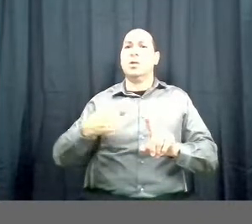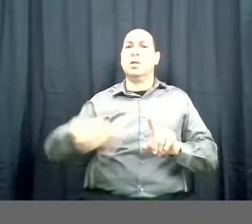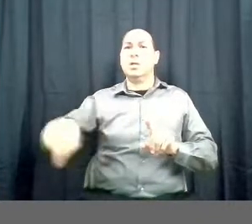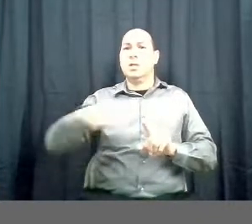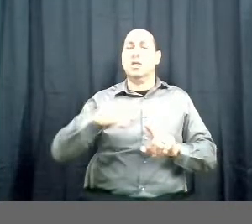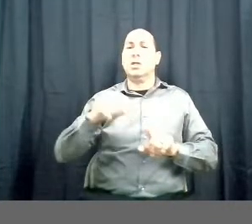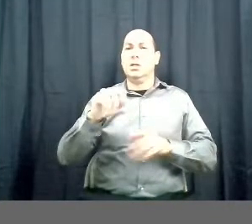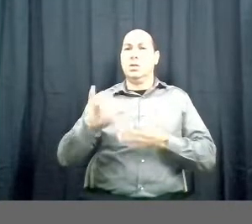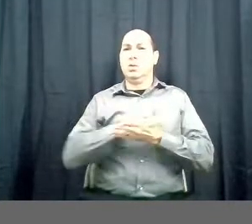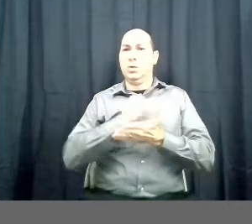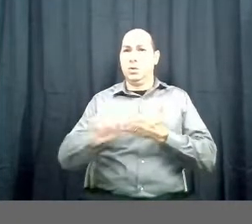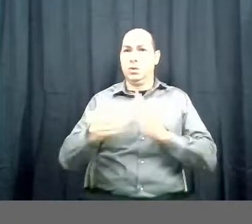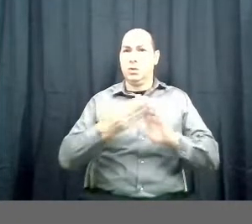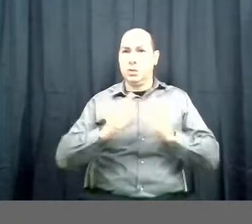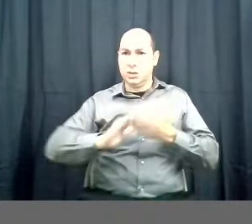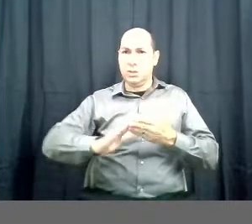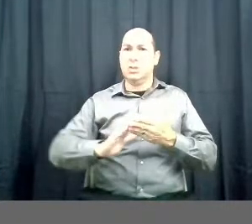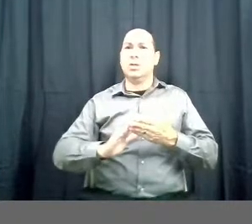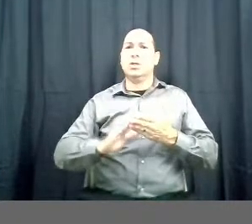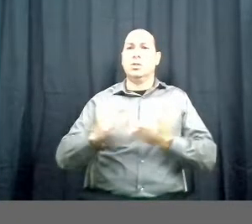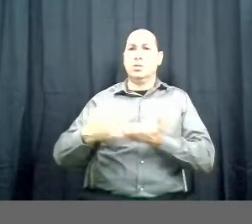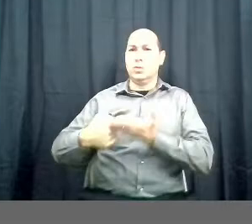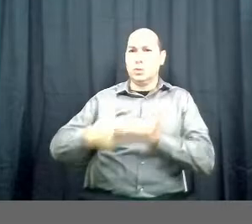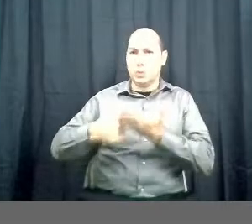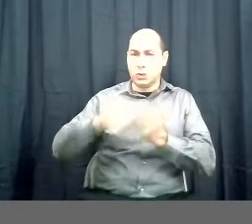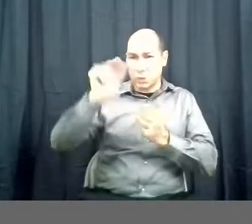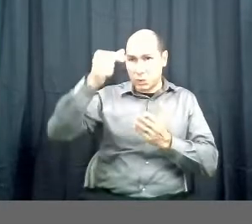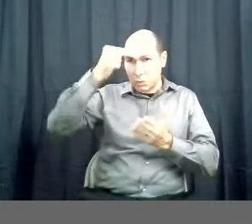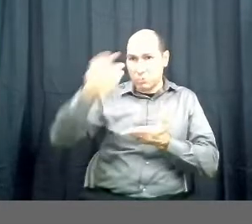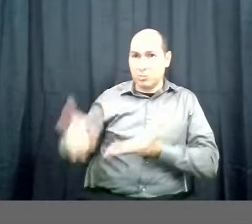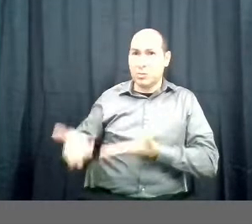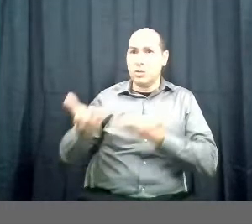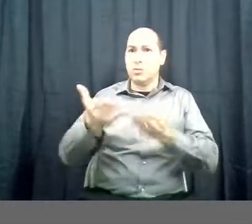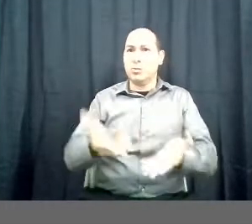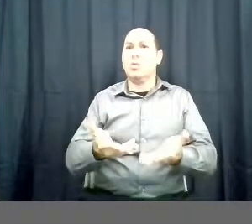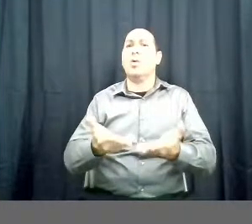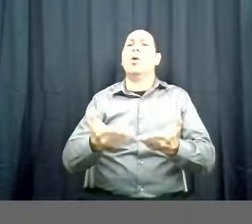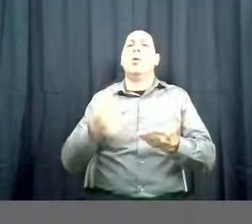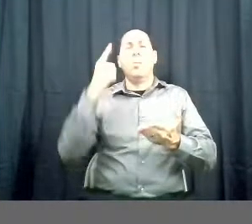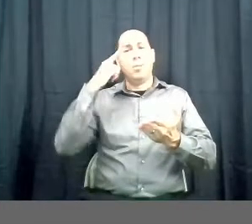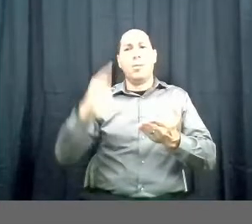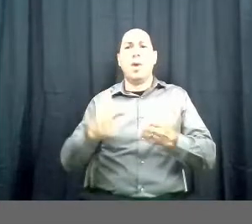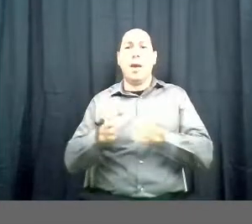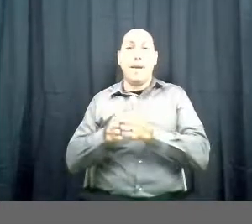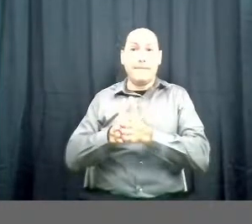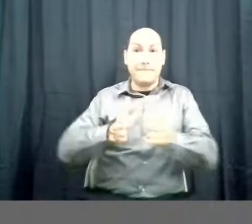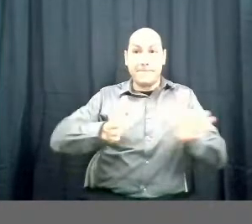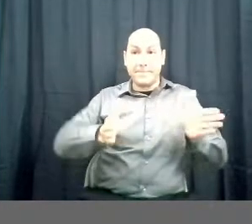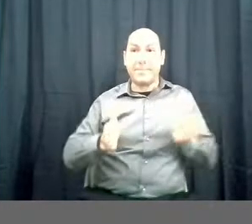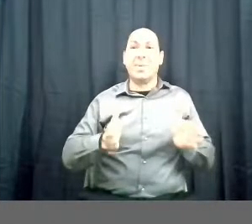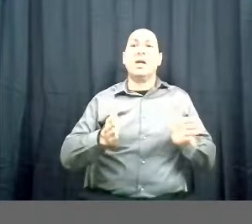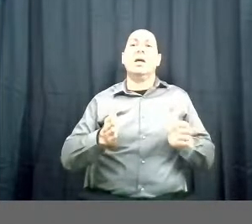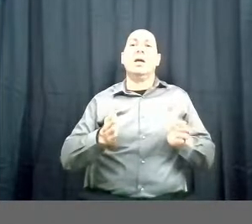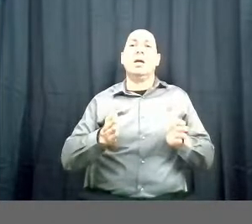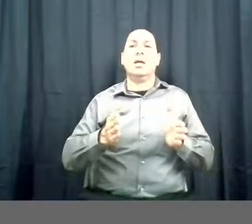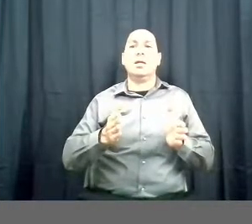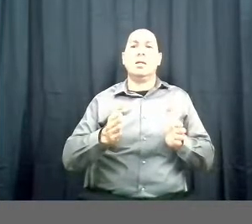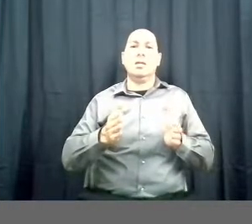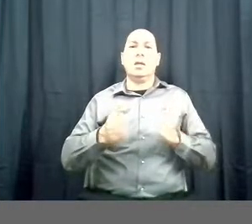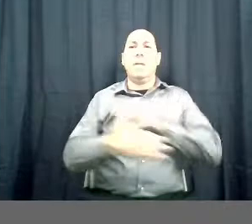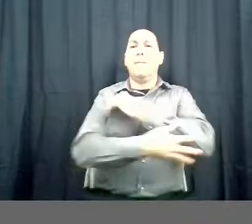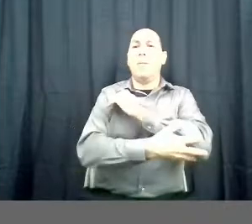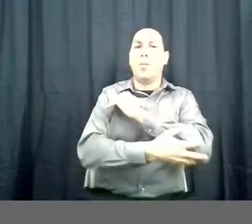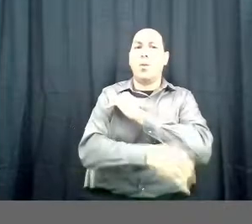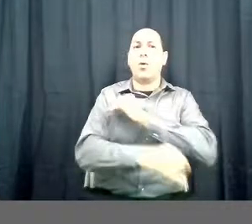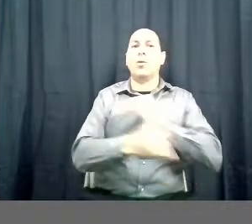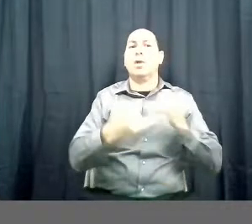City to discuss the government's proposal of a temporary expansion of the Puerto Rico poverty line that could potentially